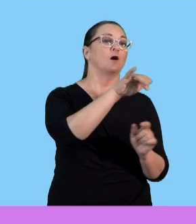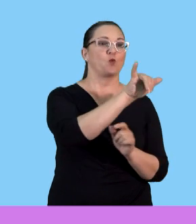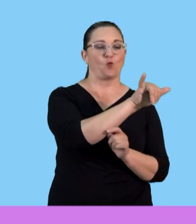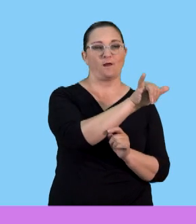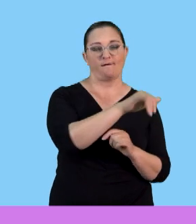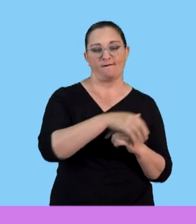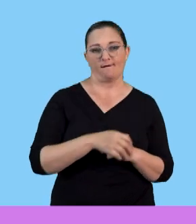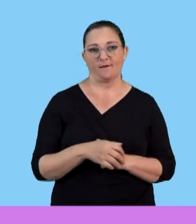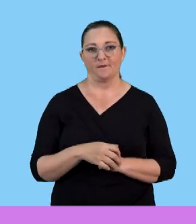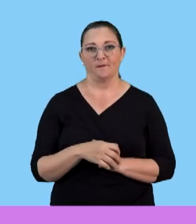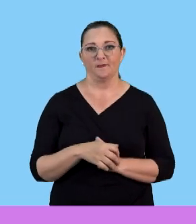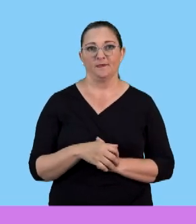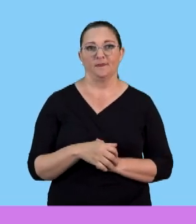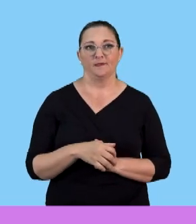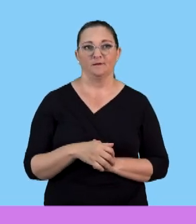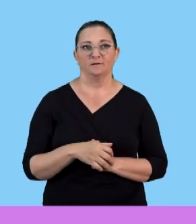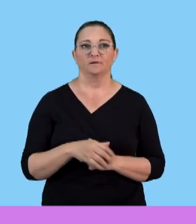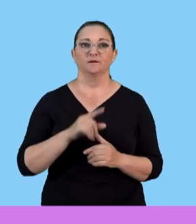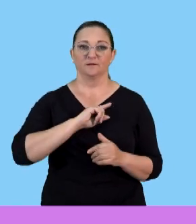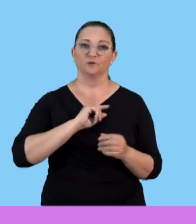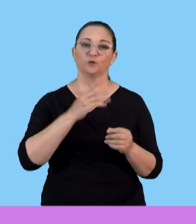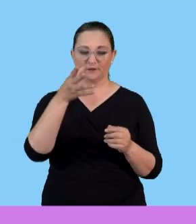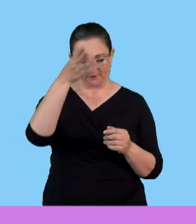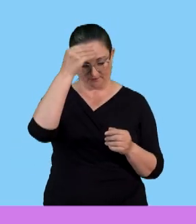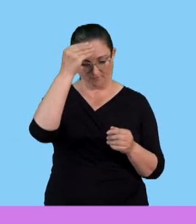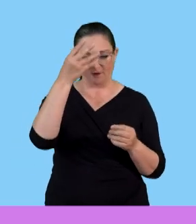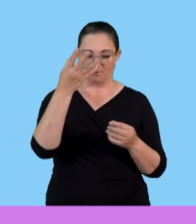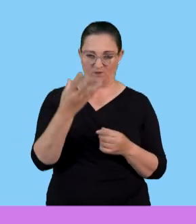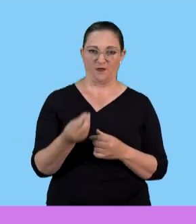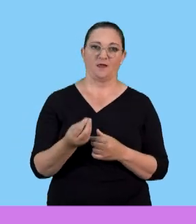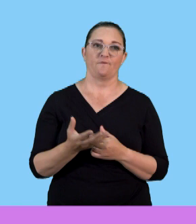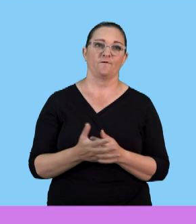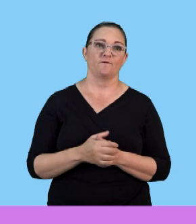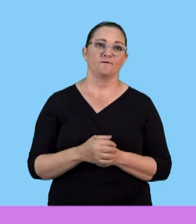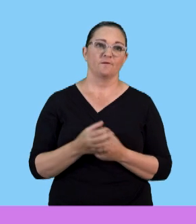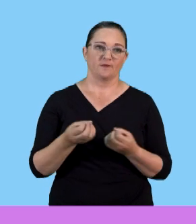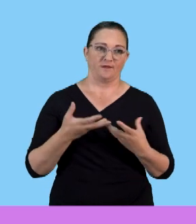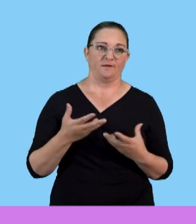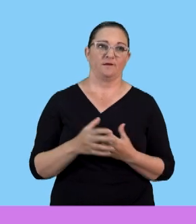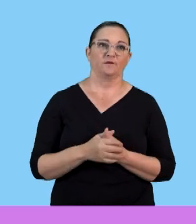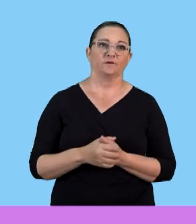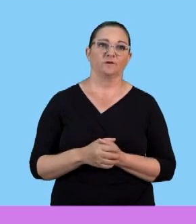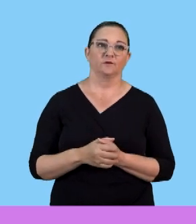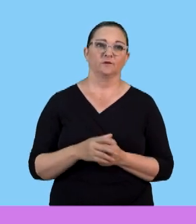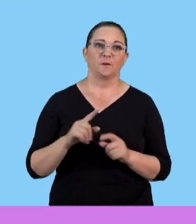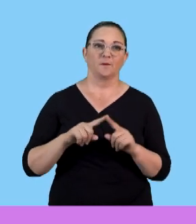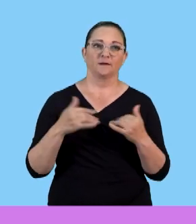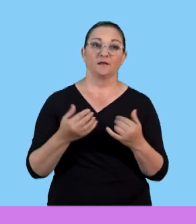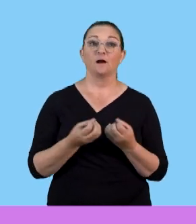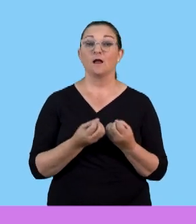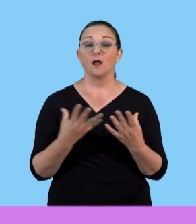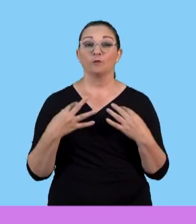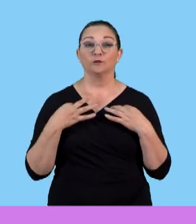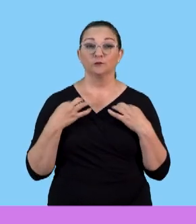our y values. Now, this is our given information, or is the table given to us, where it says number